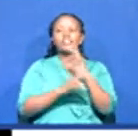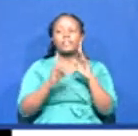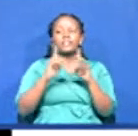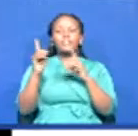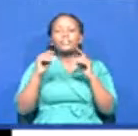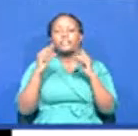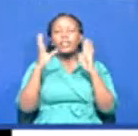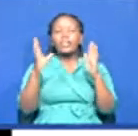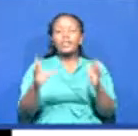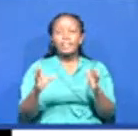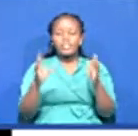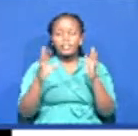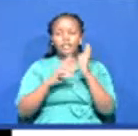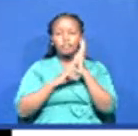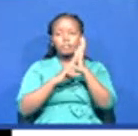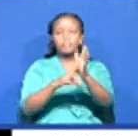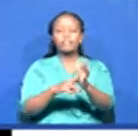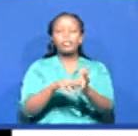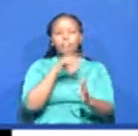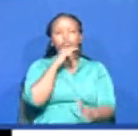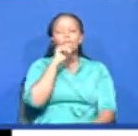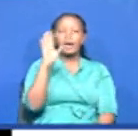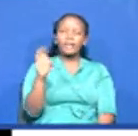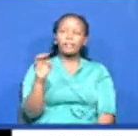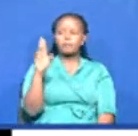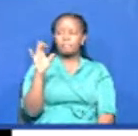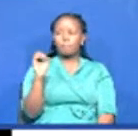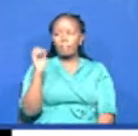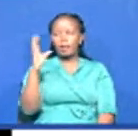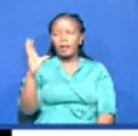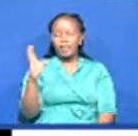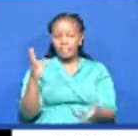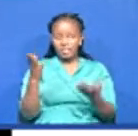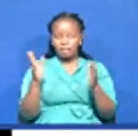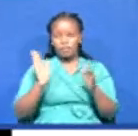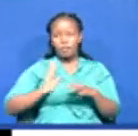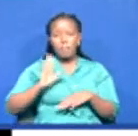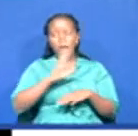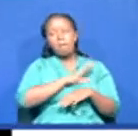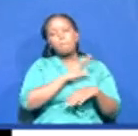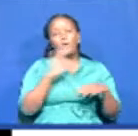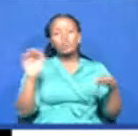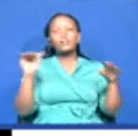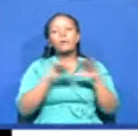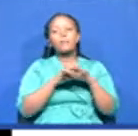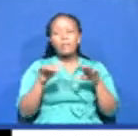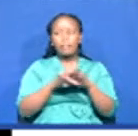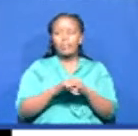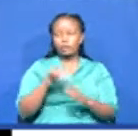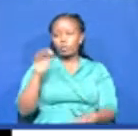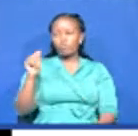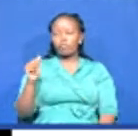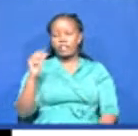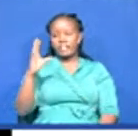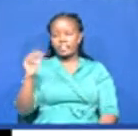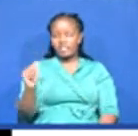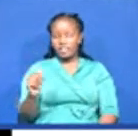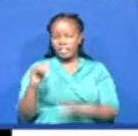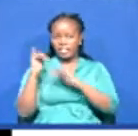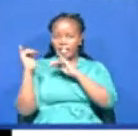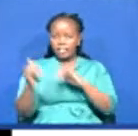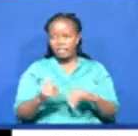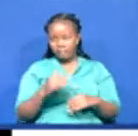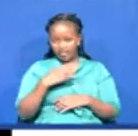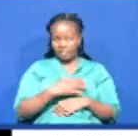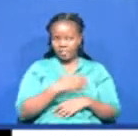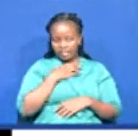Representative Mr. Eric Sirare, board members of the Anti-Counterfeit Authority, invited guests, ladies